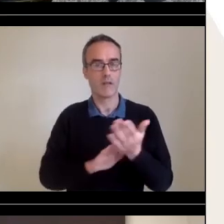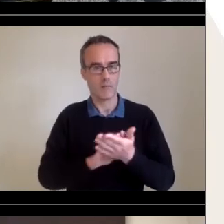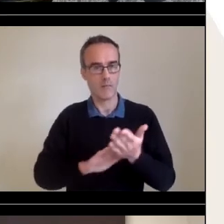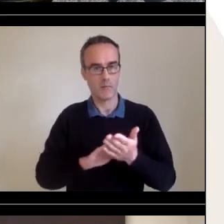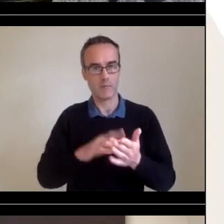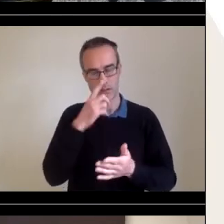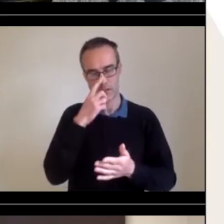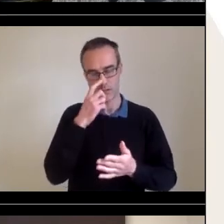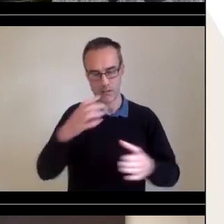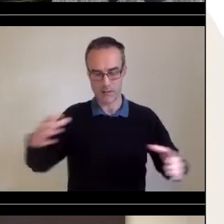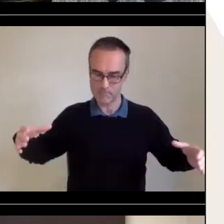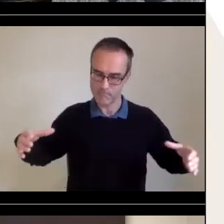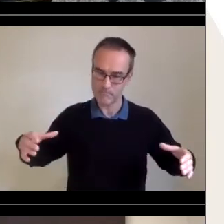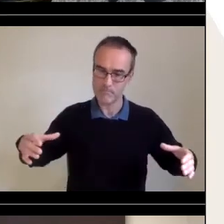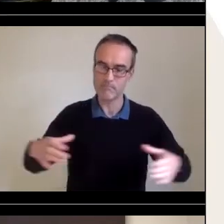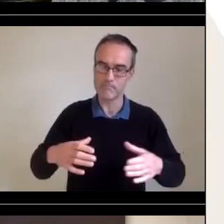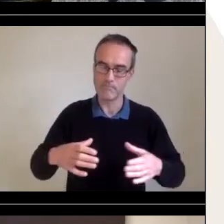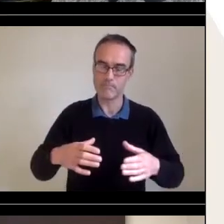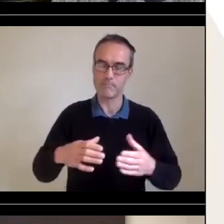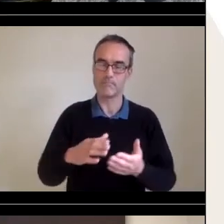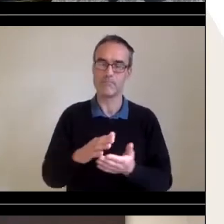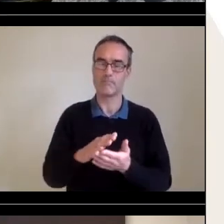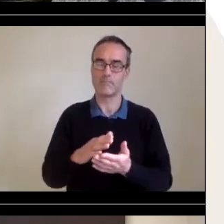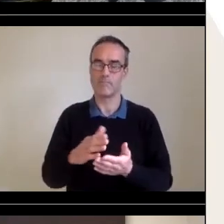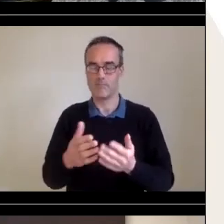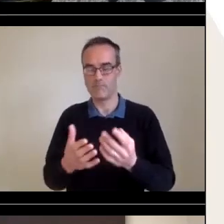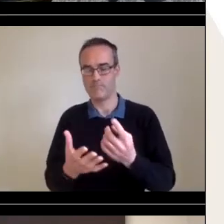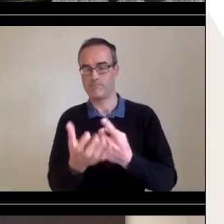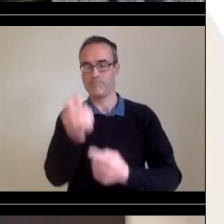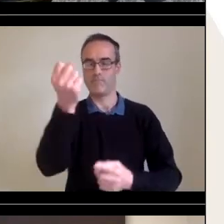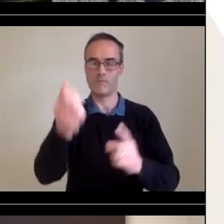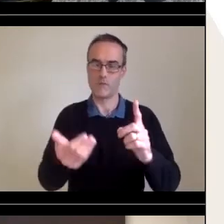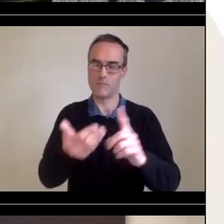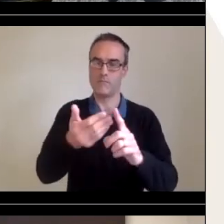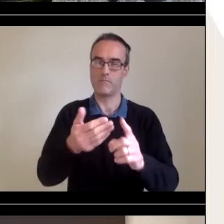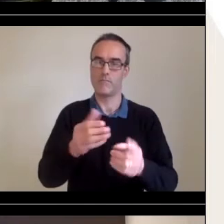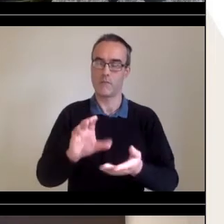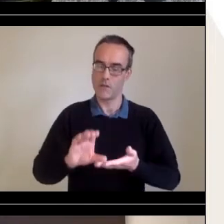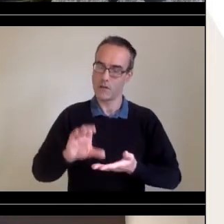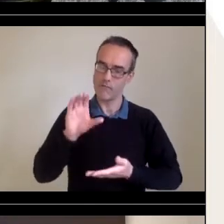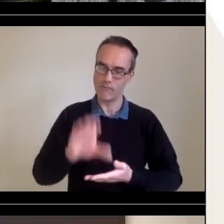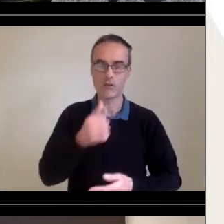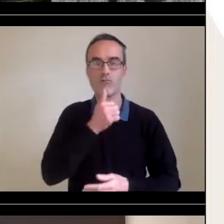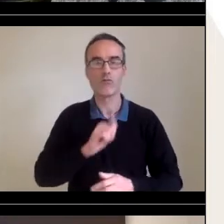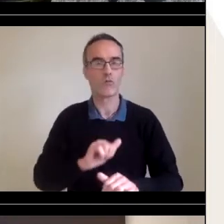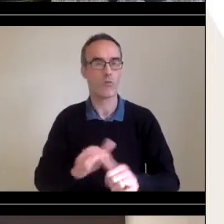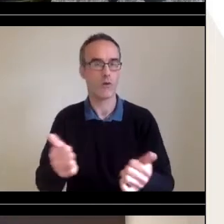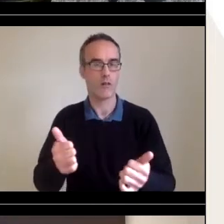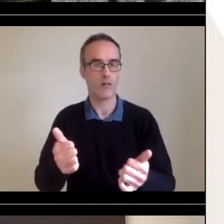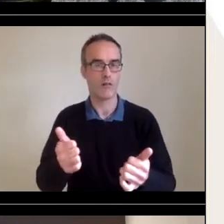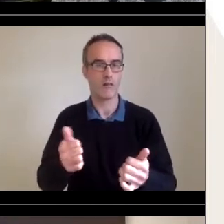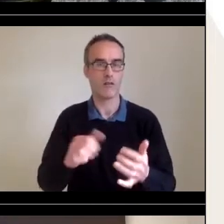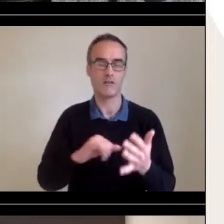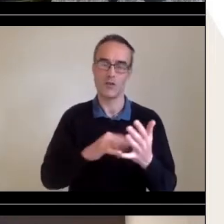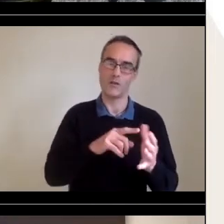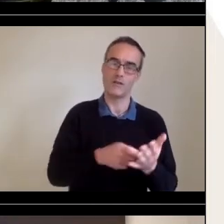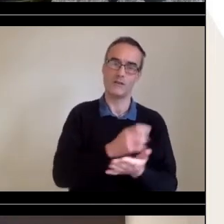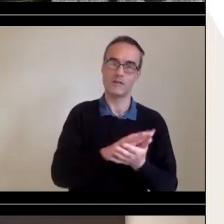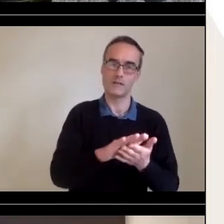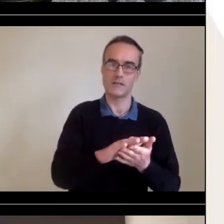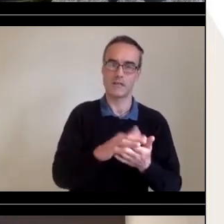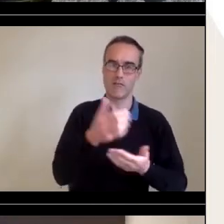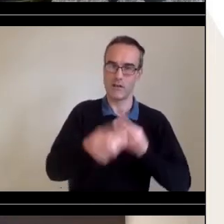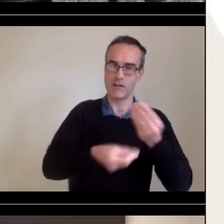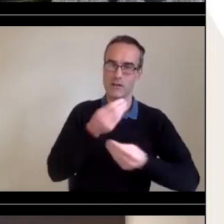be able to really fulfill on the potential of that funding. And I think, some of the great initiatives that Sarah's described, we're